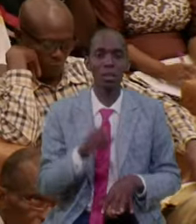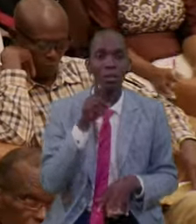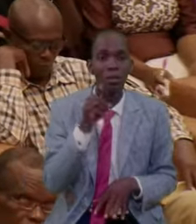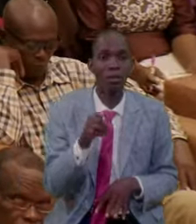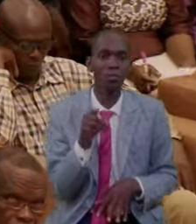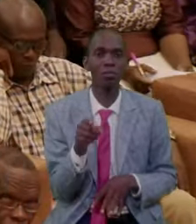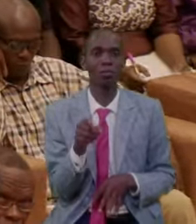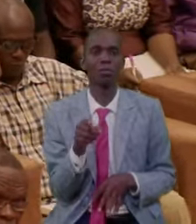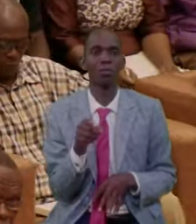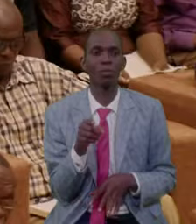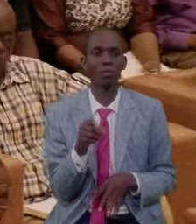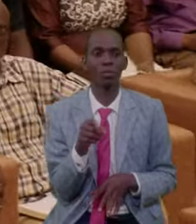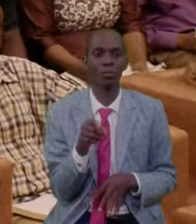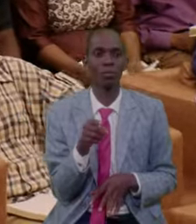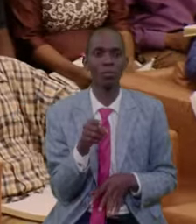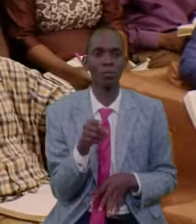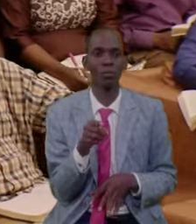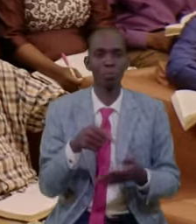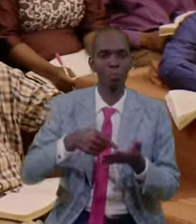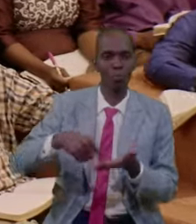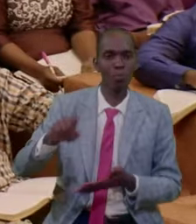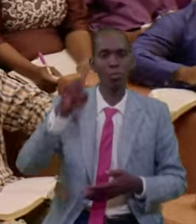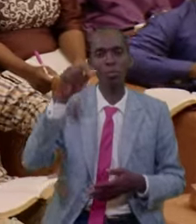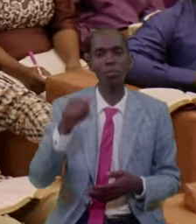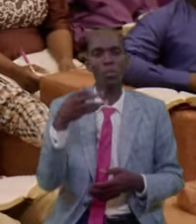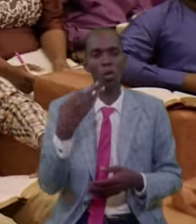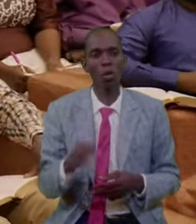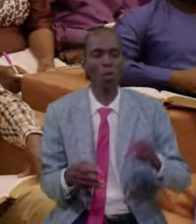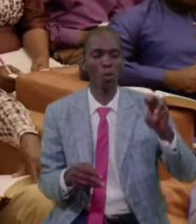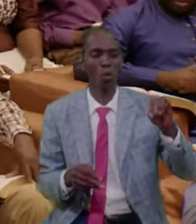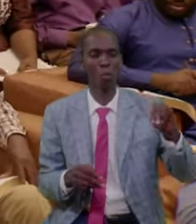anise and cumin, and